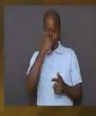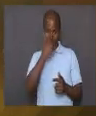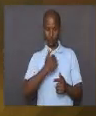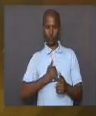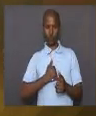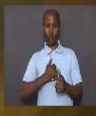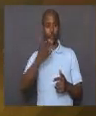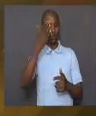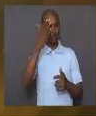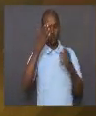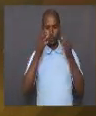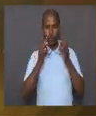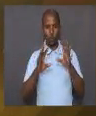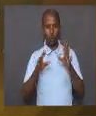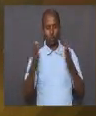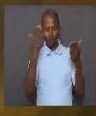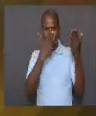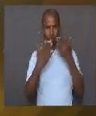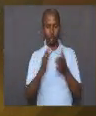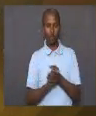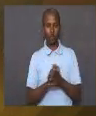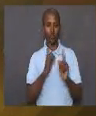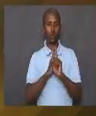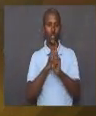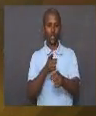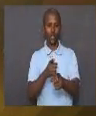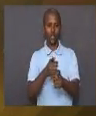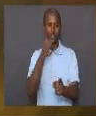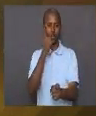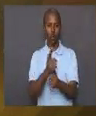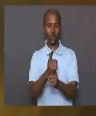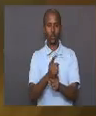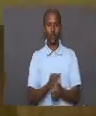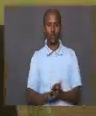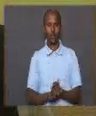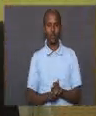had no trouble finding the correct answers to these questions.